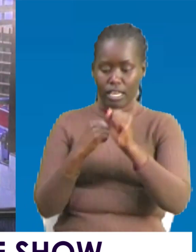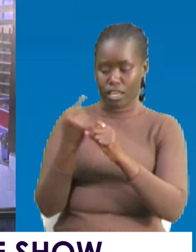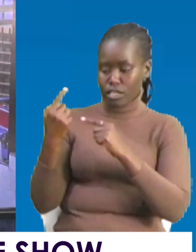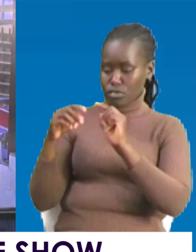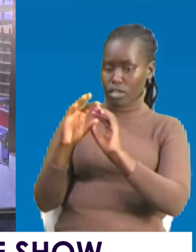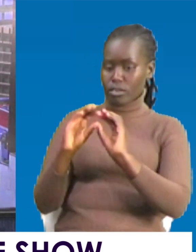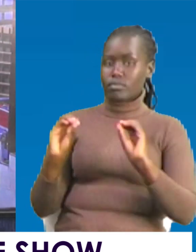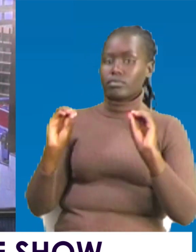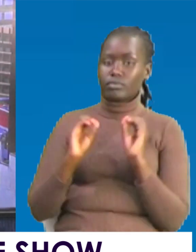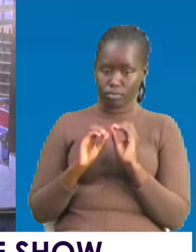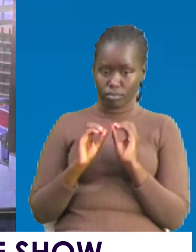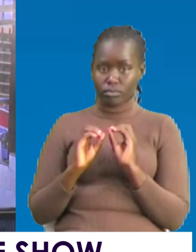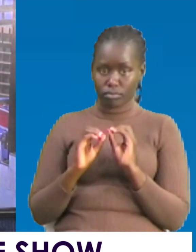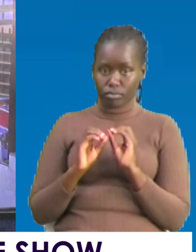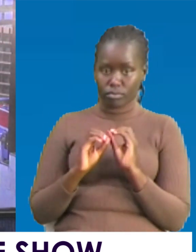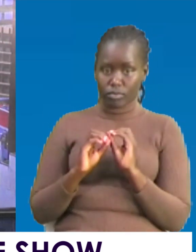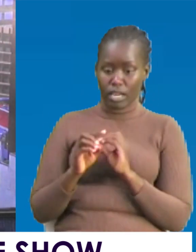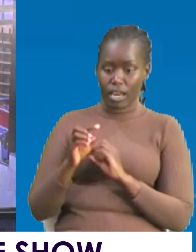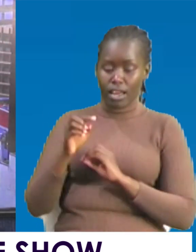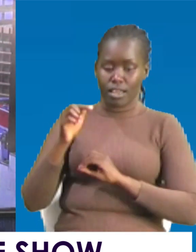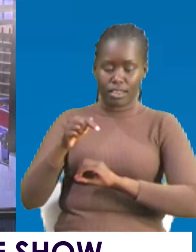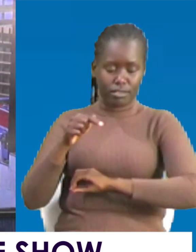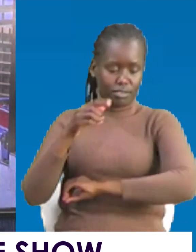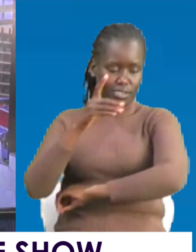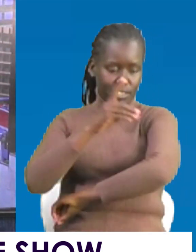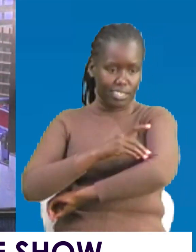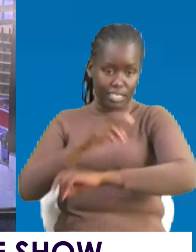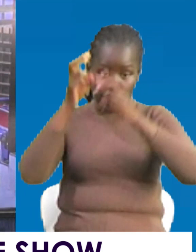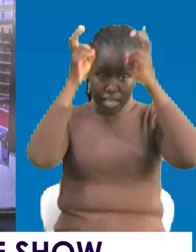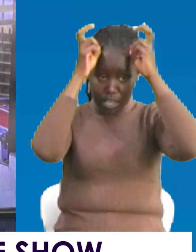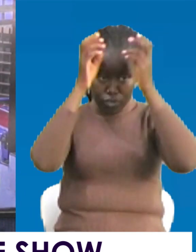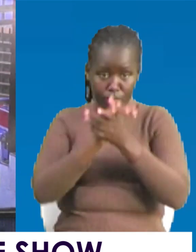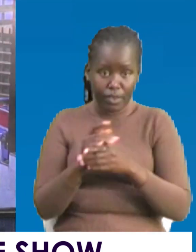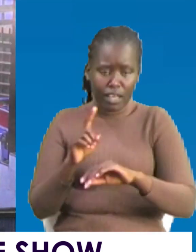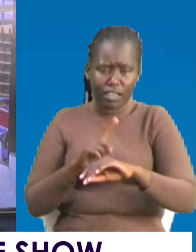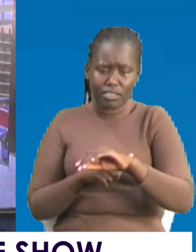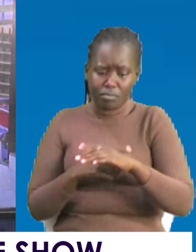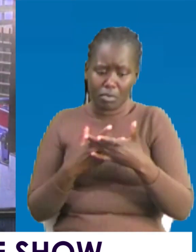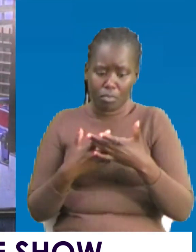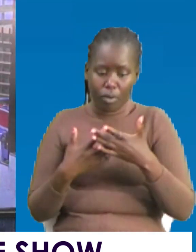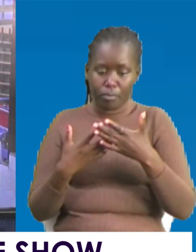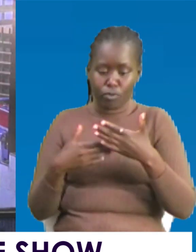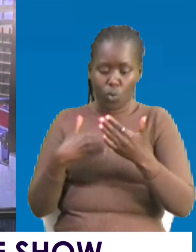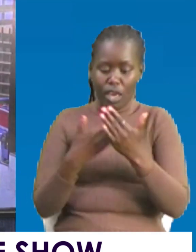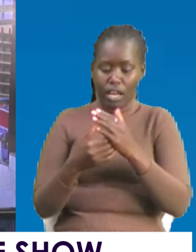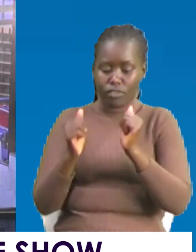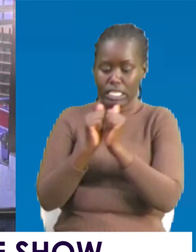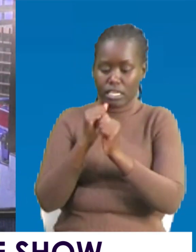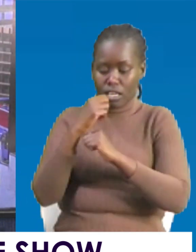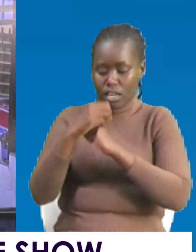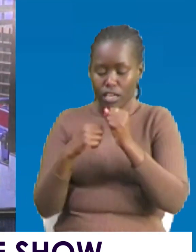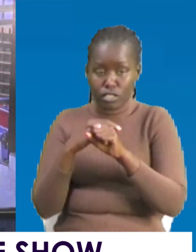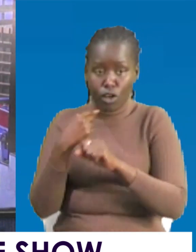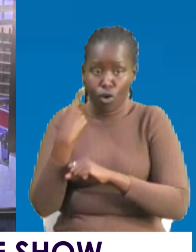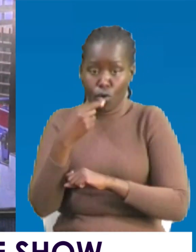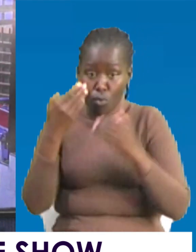to start swinging into action. The days are evil. By the time 10 years come, who knows the kind of evil that